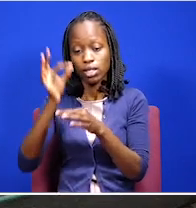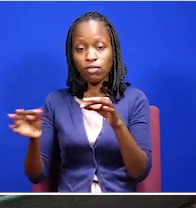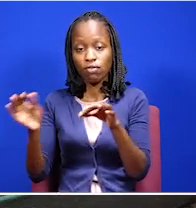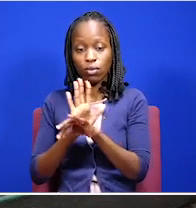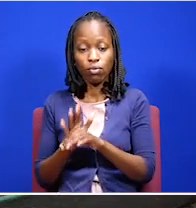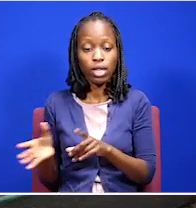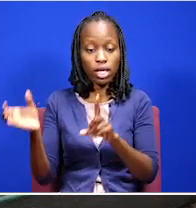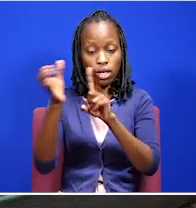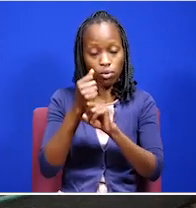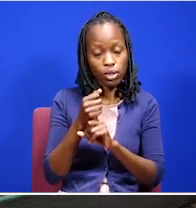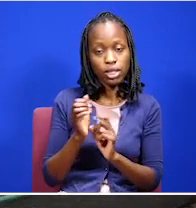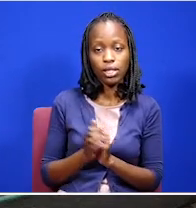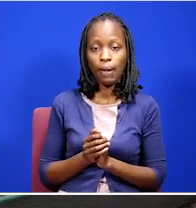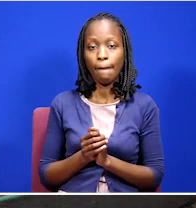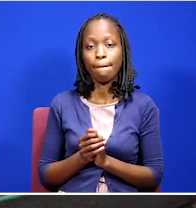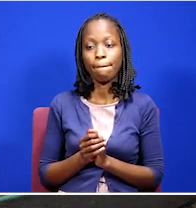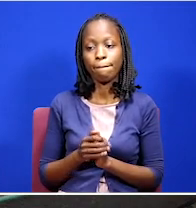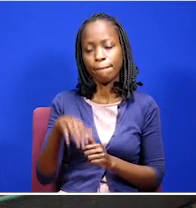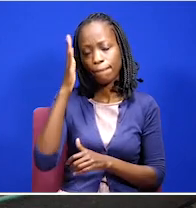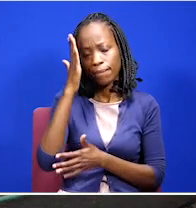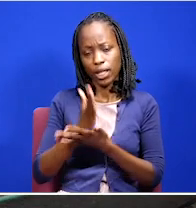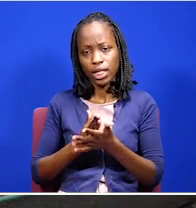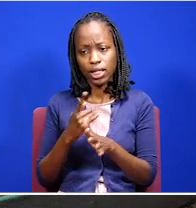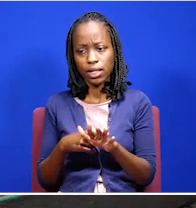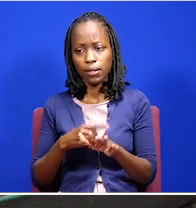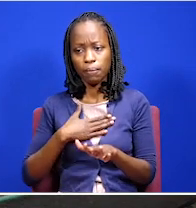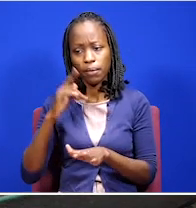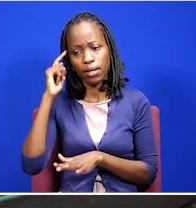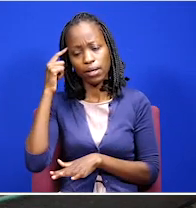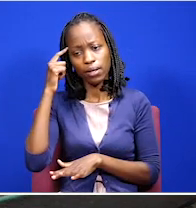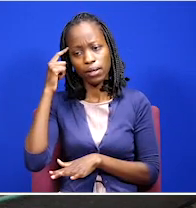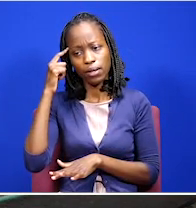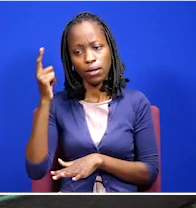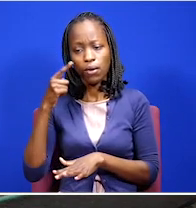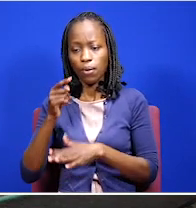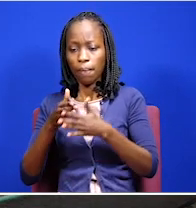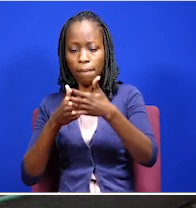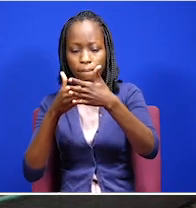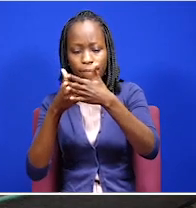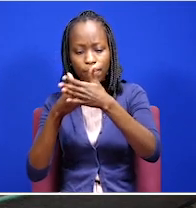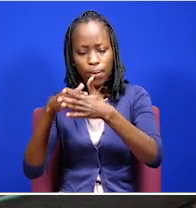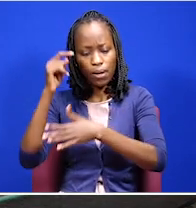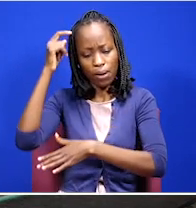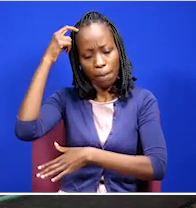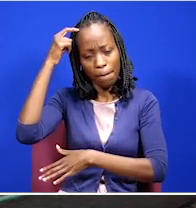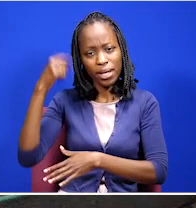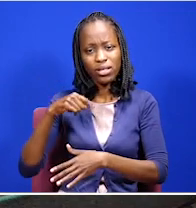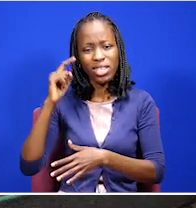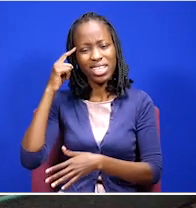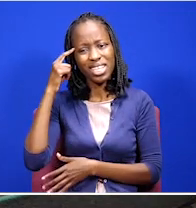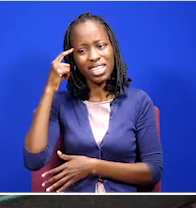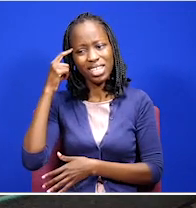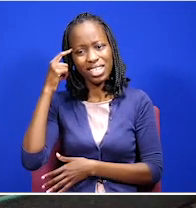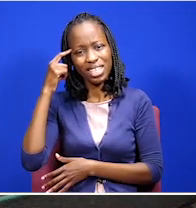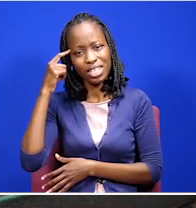God. And when you purpose to do, God is faithful and he brings it to pass. And